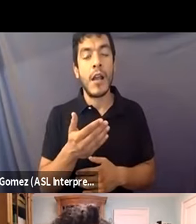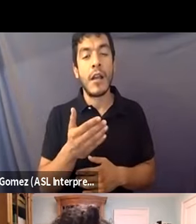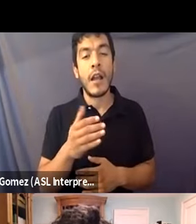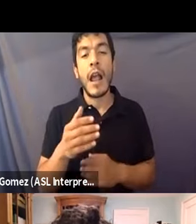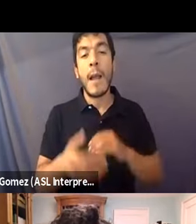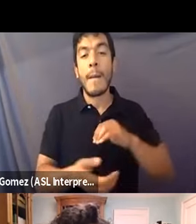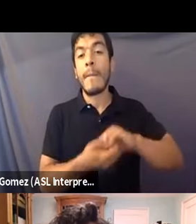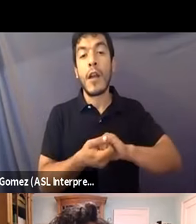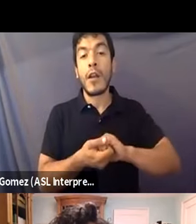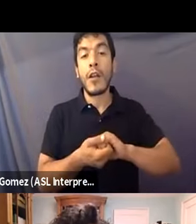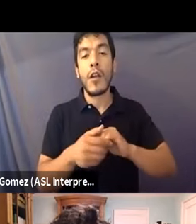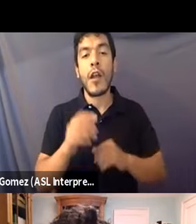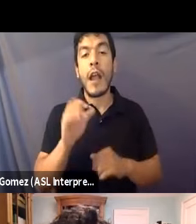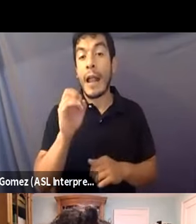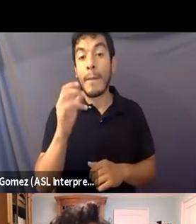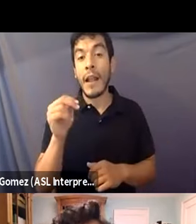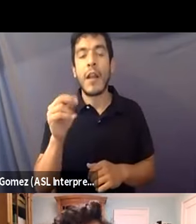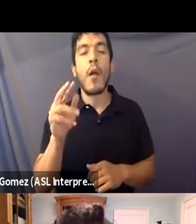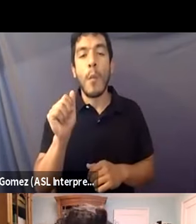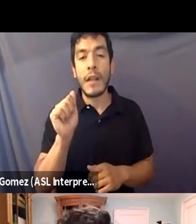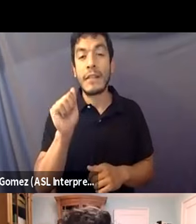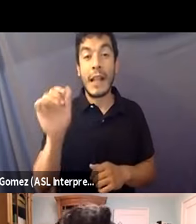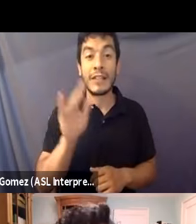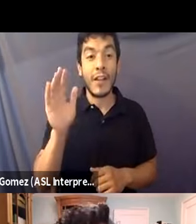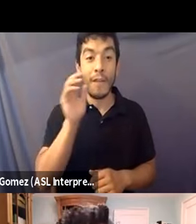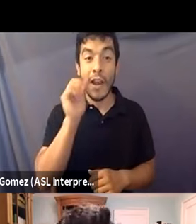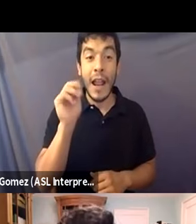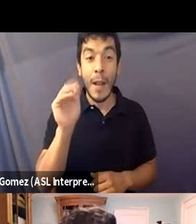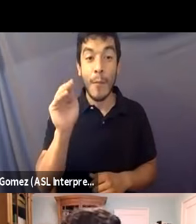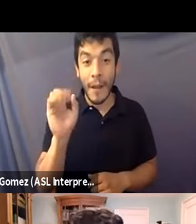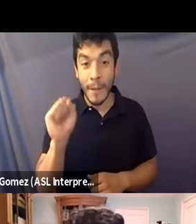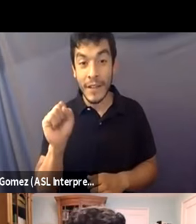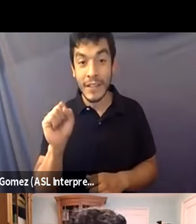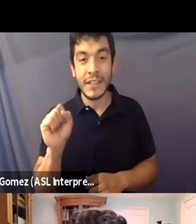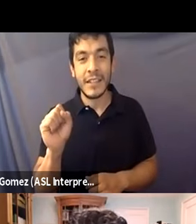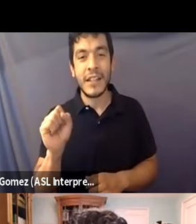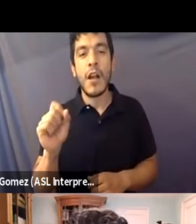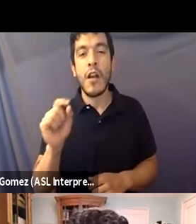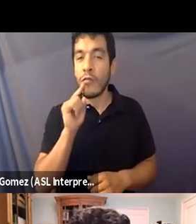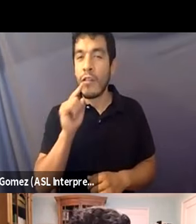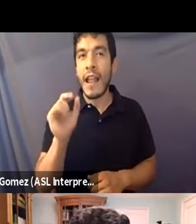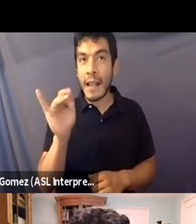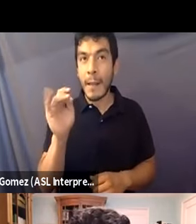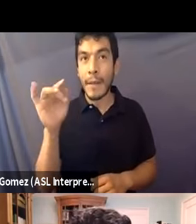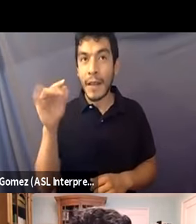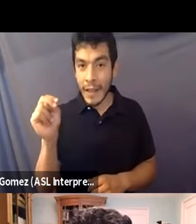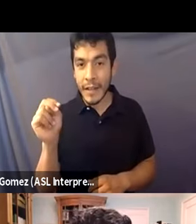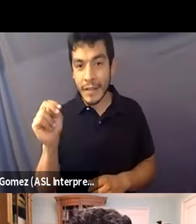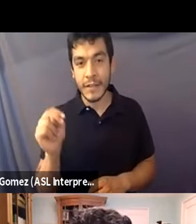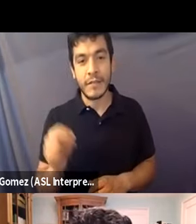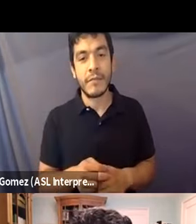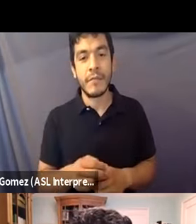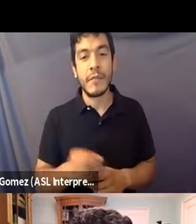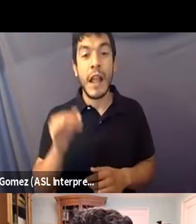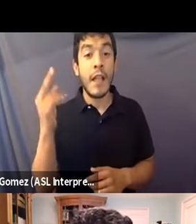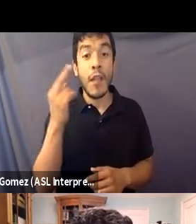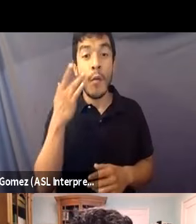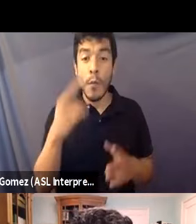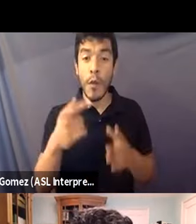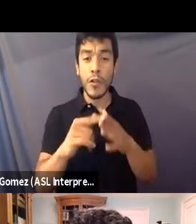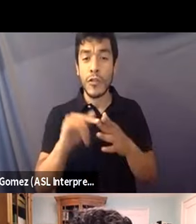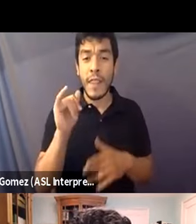was Asians for Abrams, it was, it was a solidarity campaign. And the reason why we even started the C4